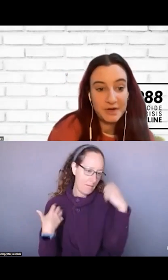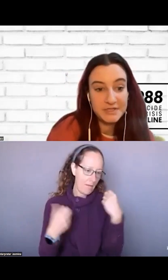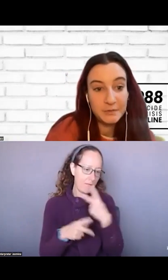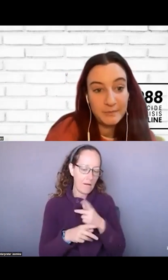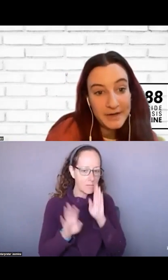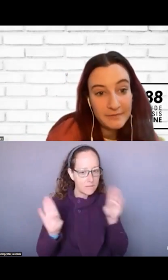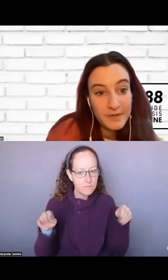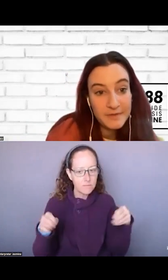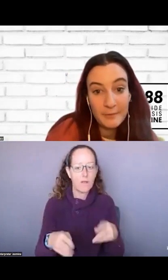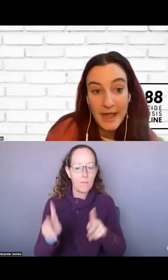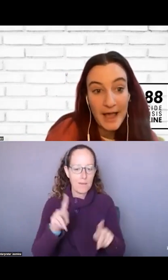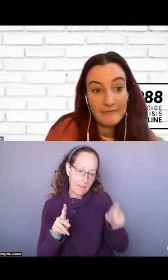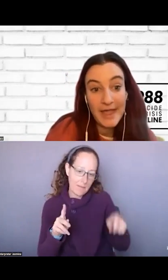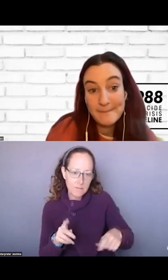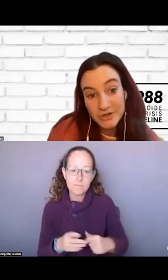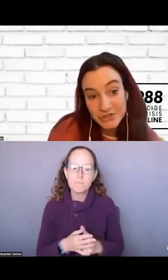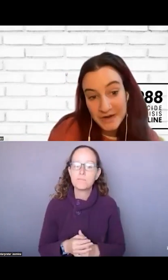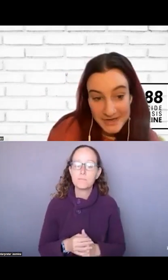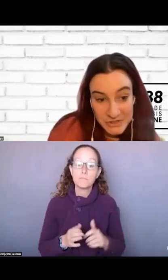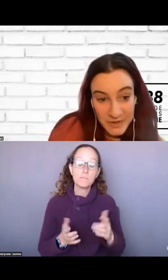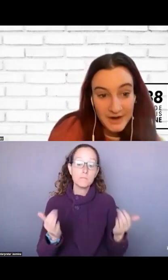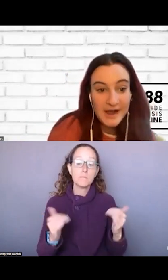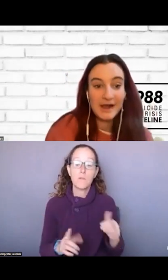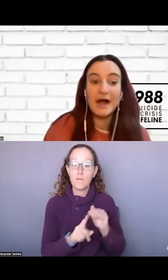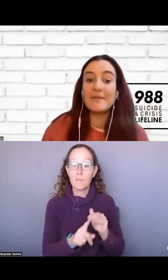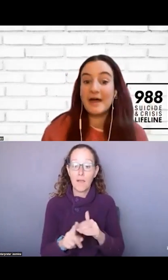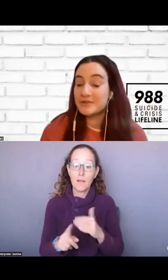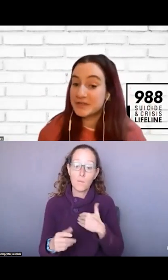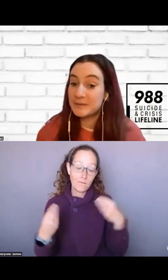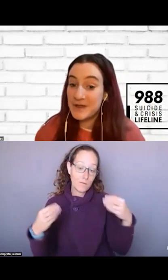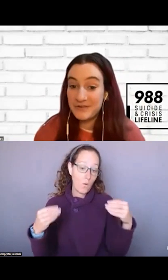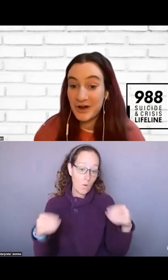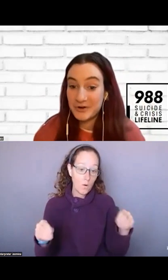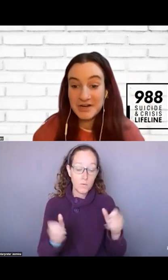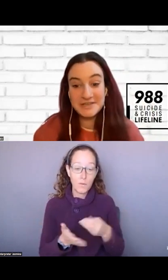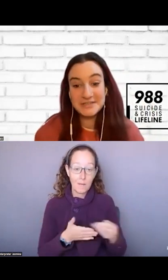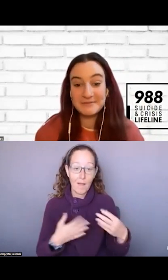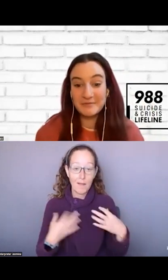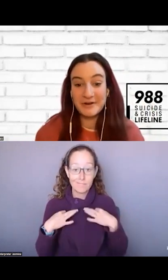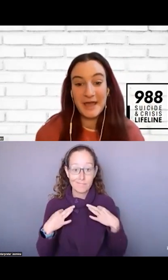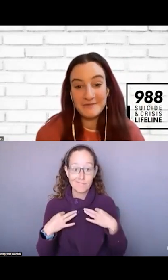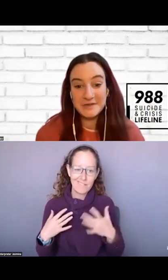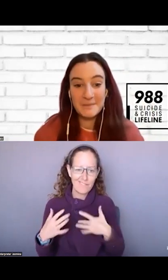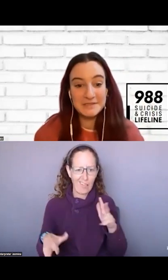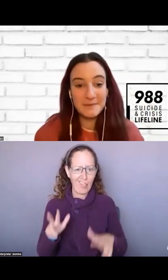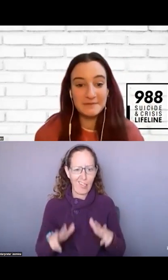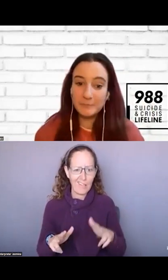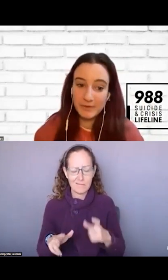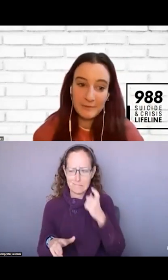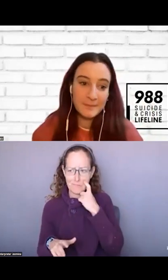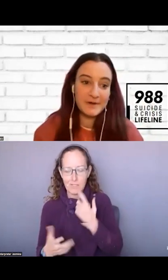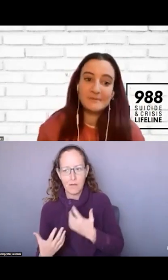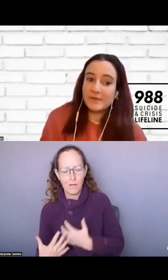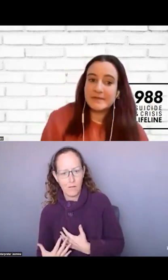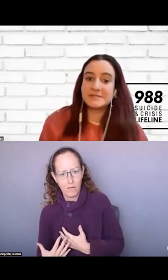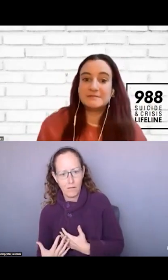just wanted to remind everyone that we have a merchandise store. That feels like a bit of an awkward transition from a very heavy topic to a bit of a more light